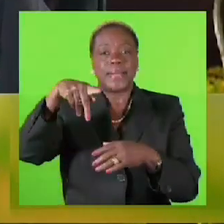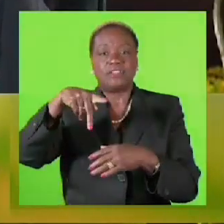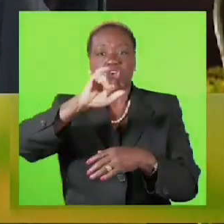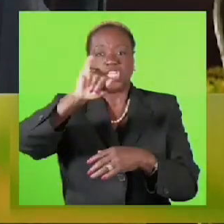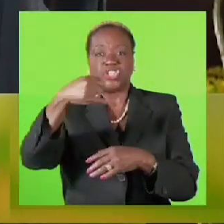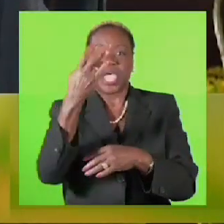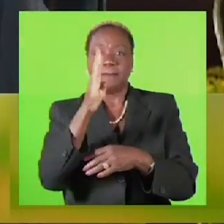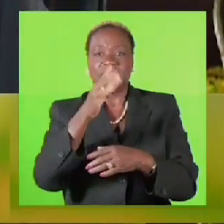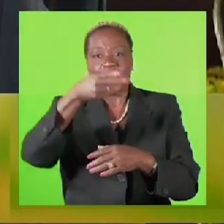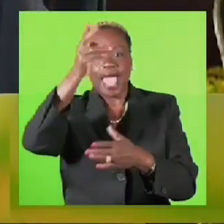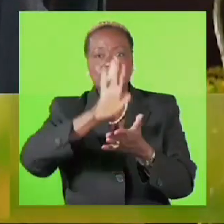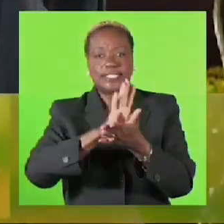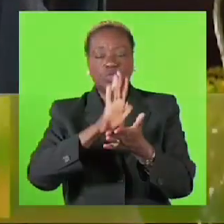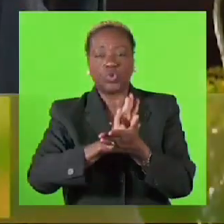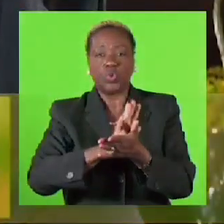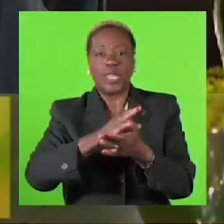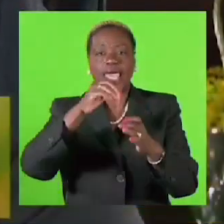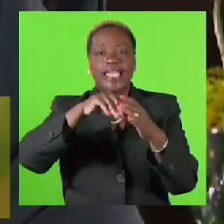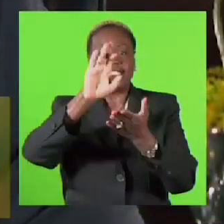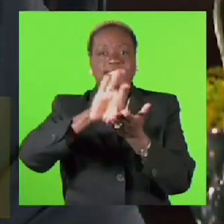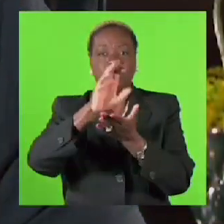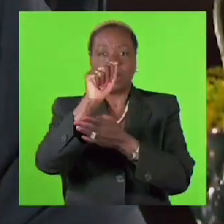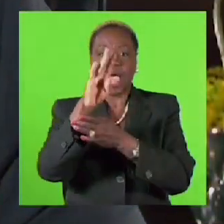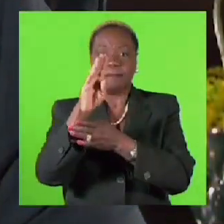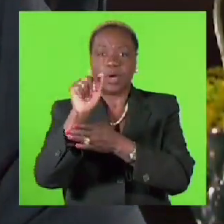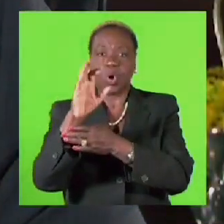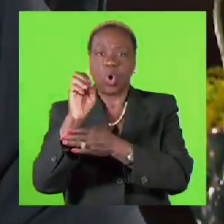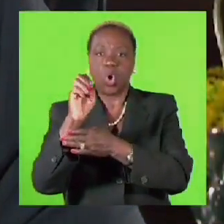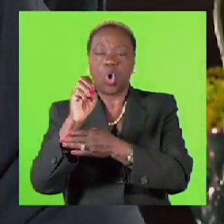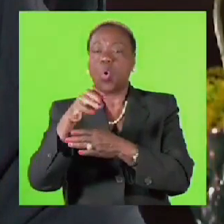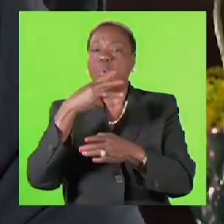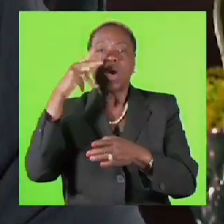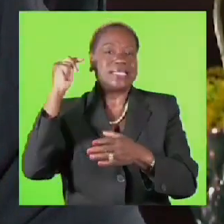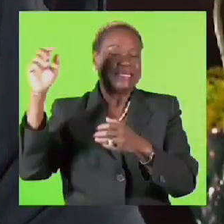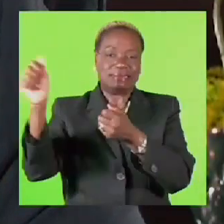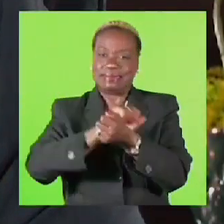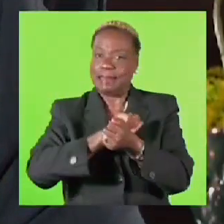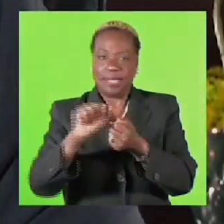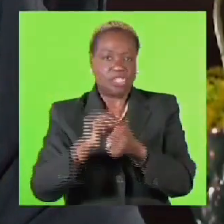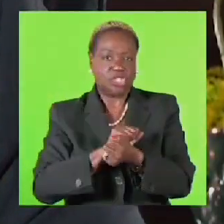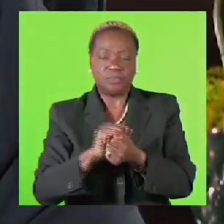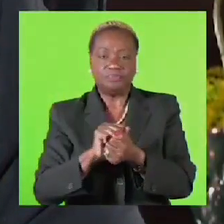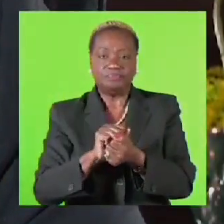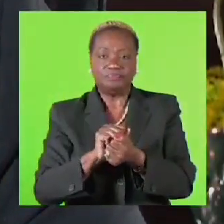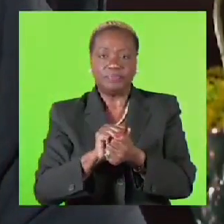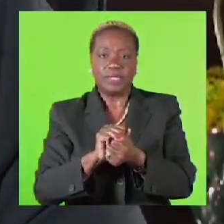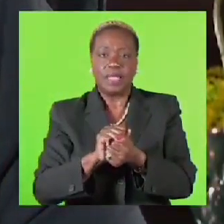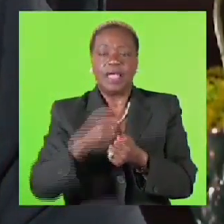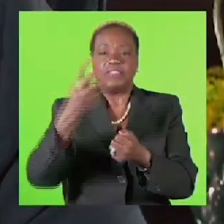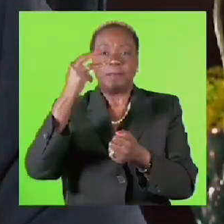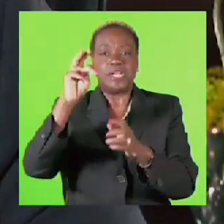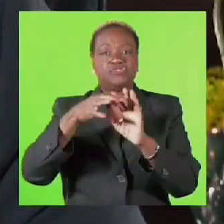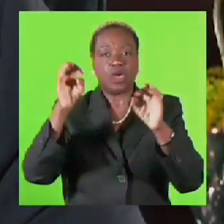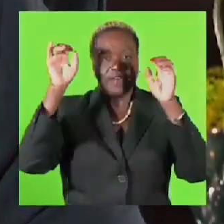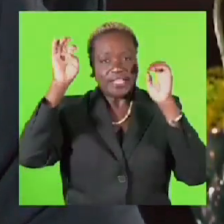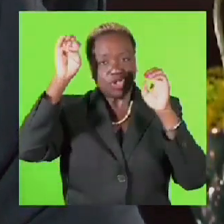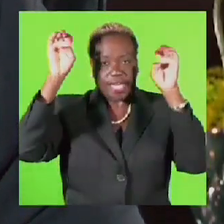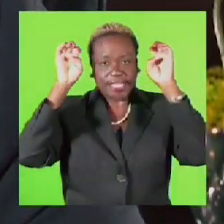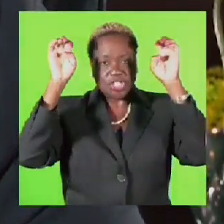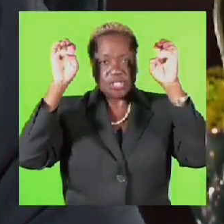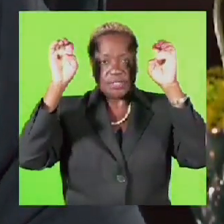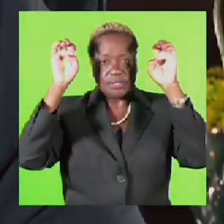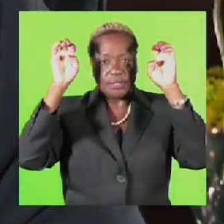Patrick J. Bethel High School in Central Abaco was significantly damaged. The Ministry of